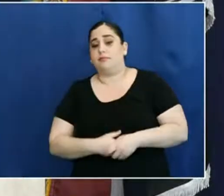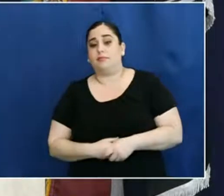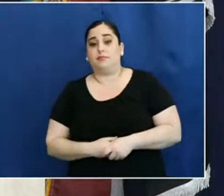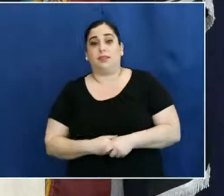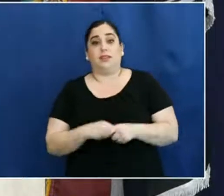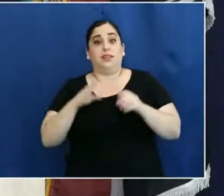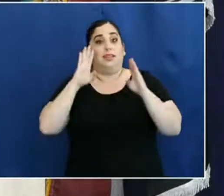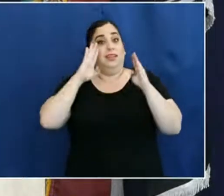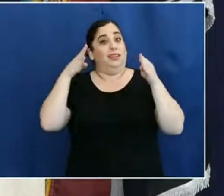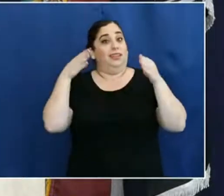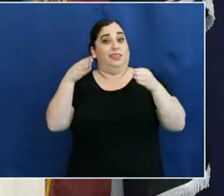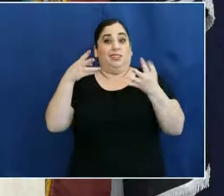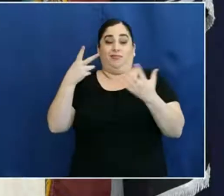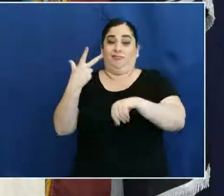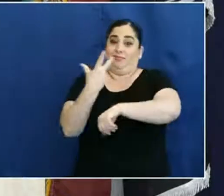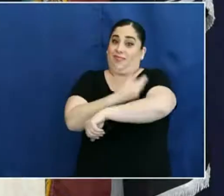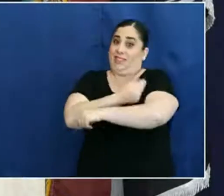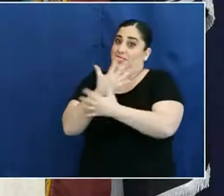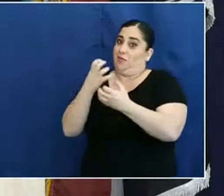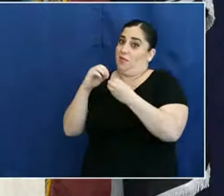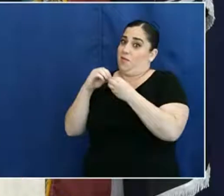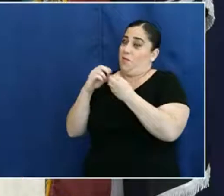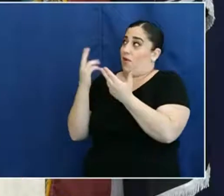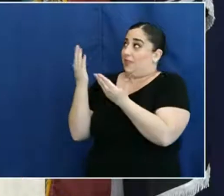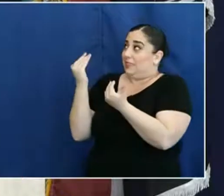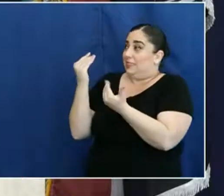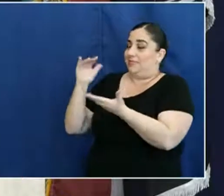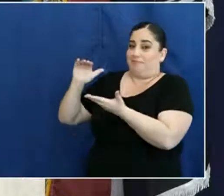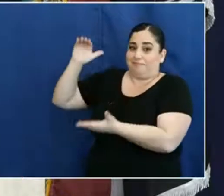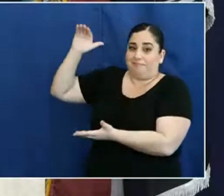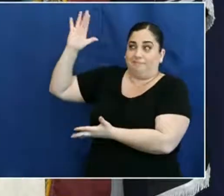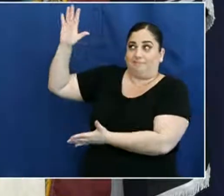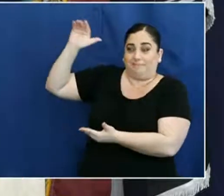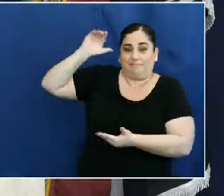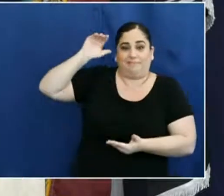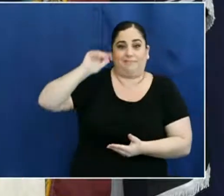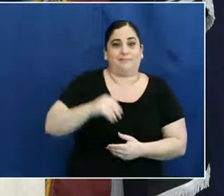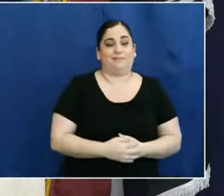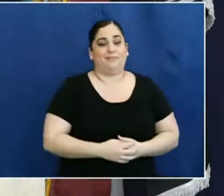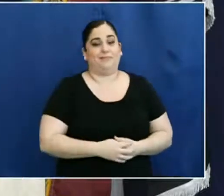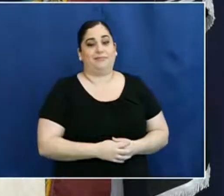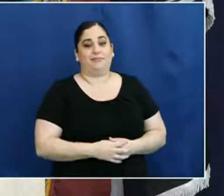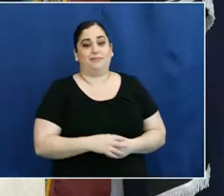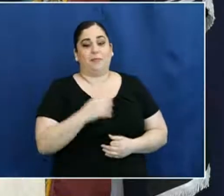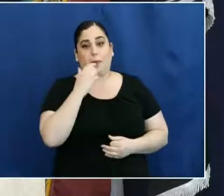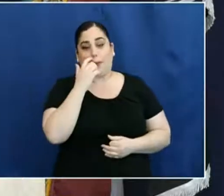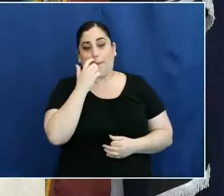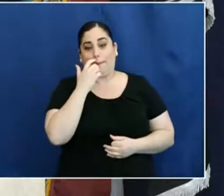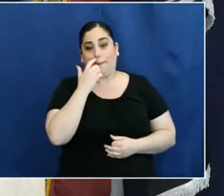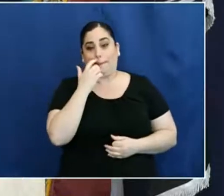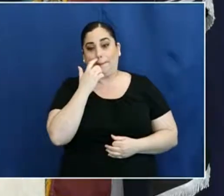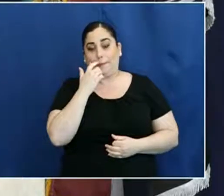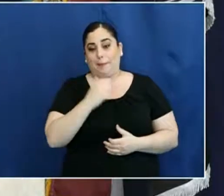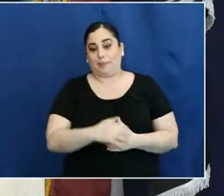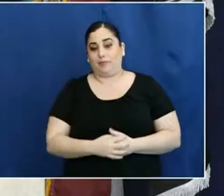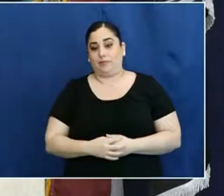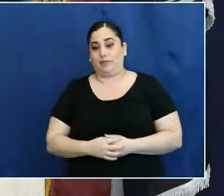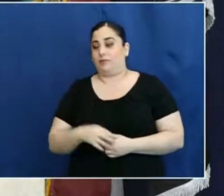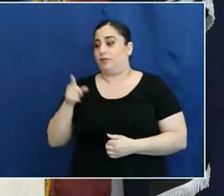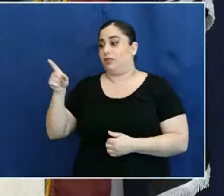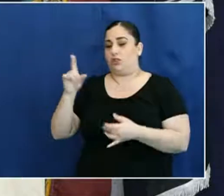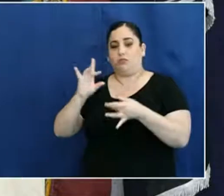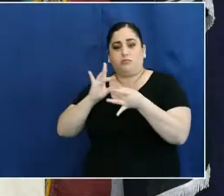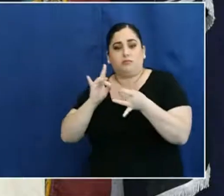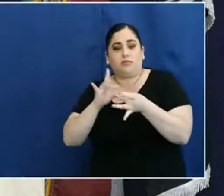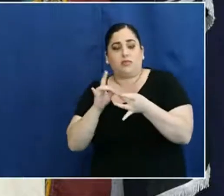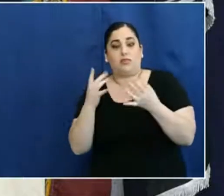in supply to be able to administer more. Okay. And was the ability to sub-allocate something that had to be negotiated? That wasn't. Yeah, that